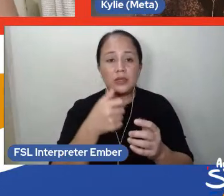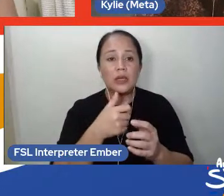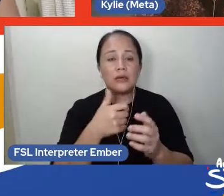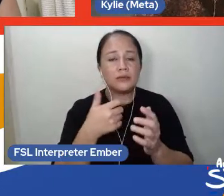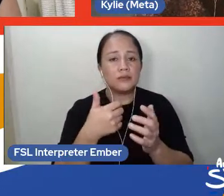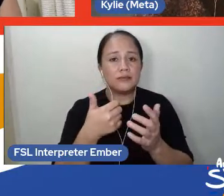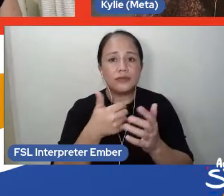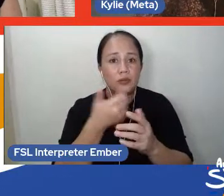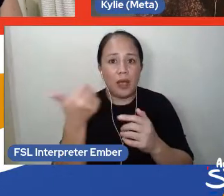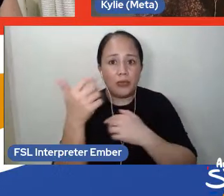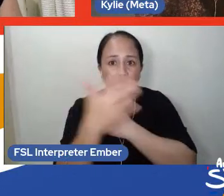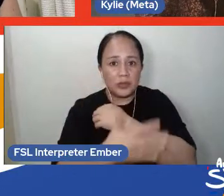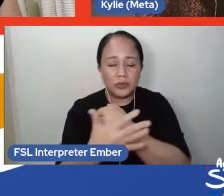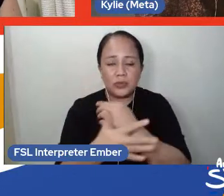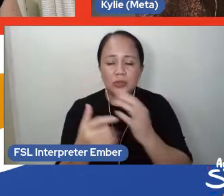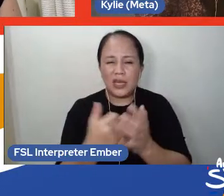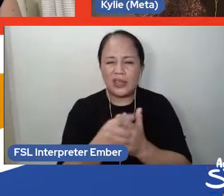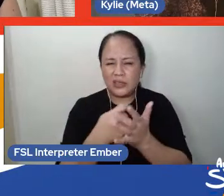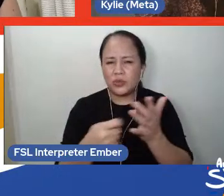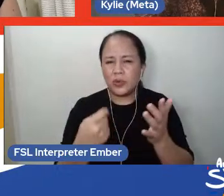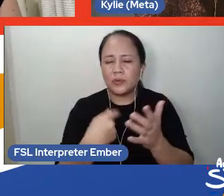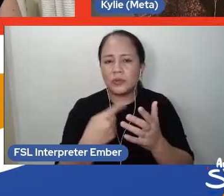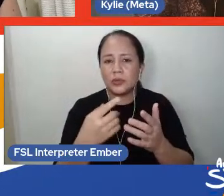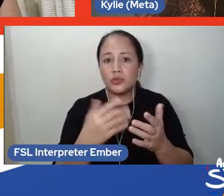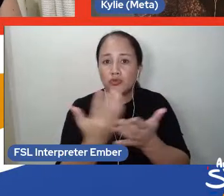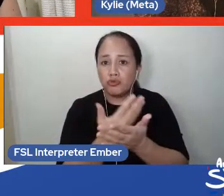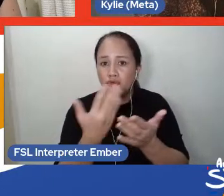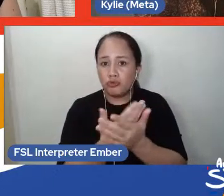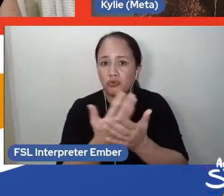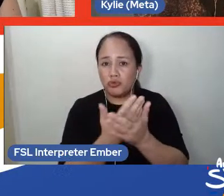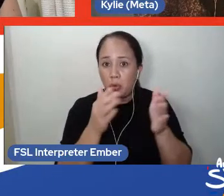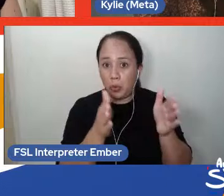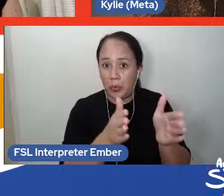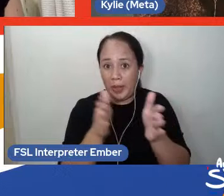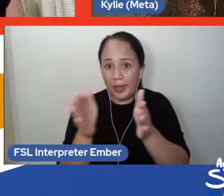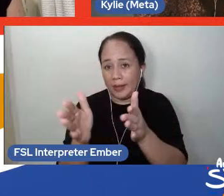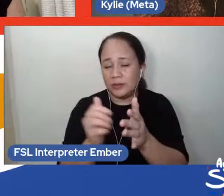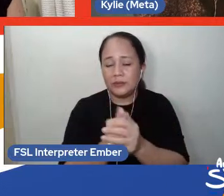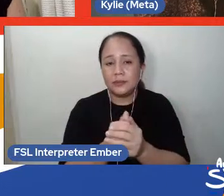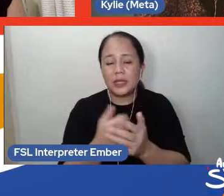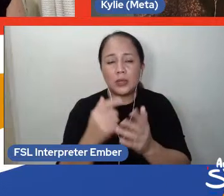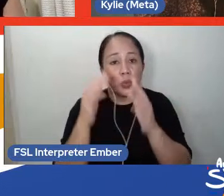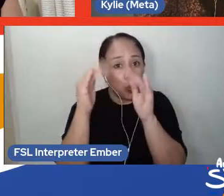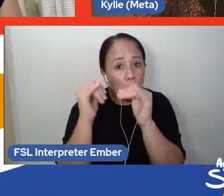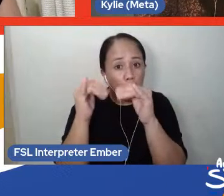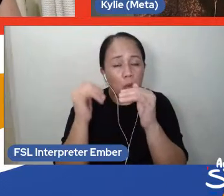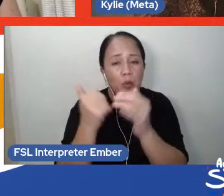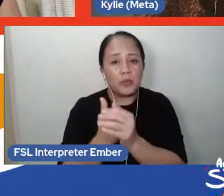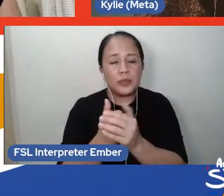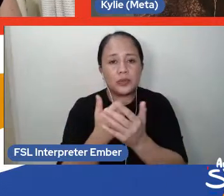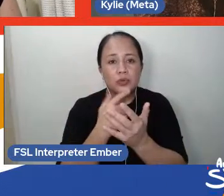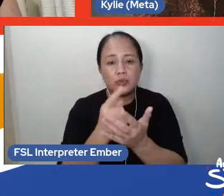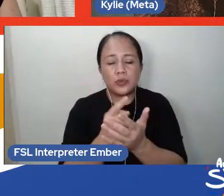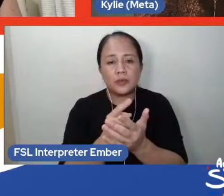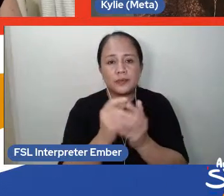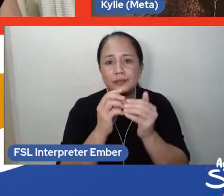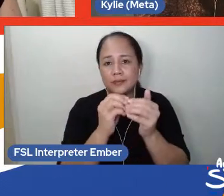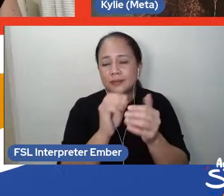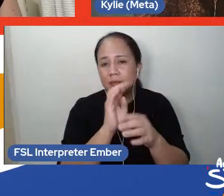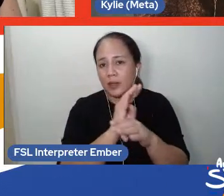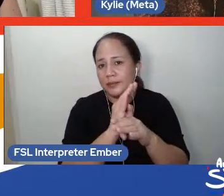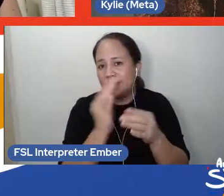So I think the tools, it's really breaking new ground, and hopefully it's industry leading, and that's what we